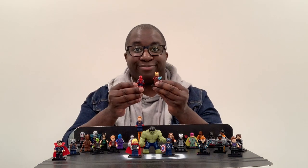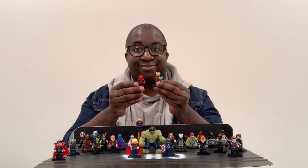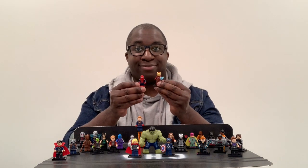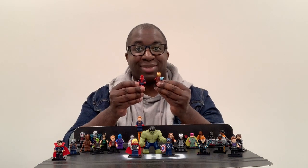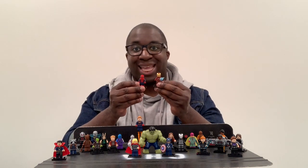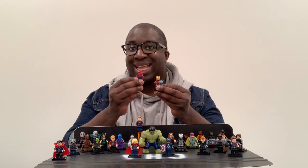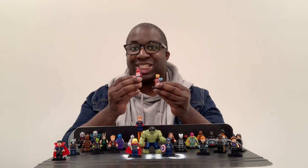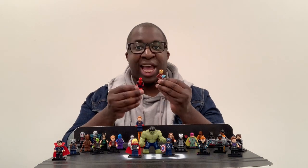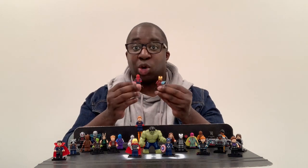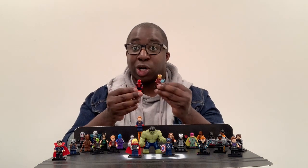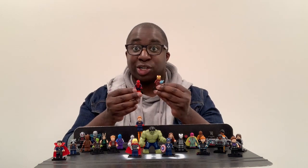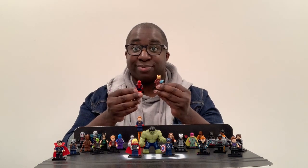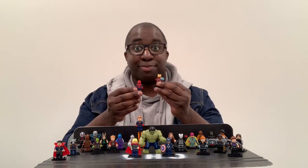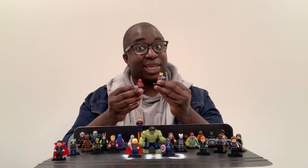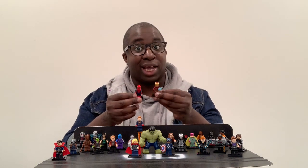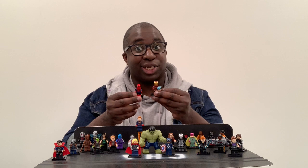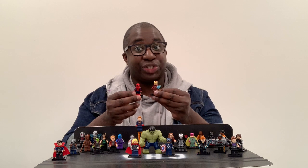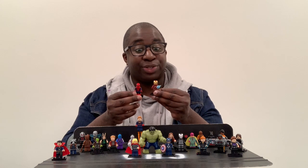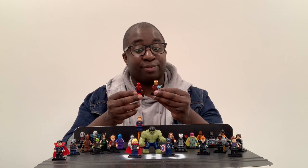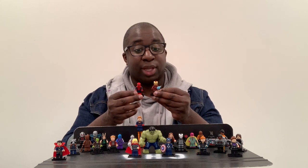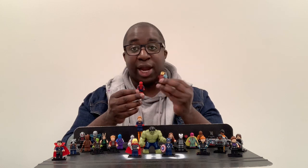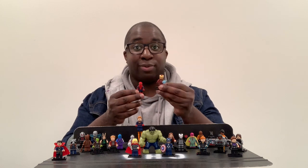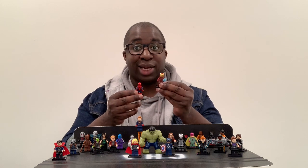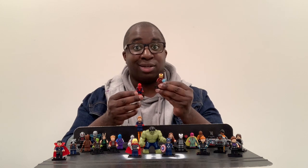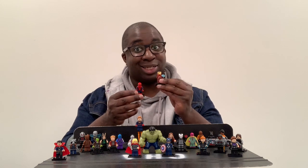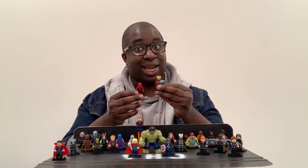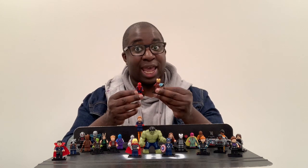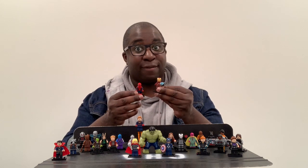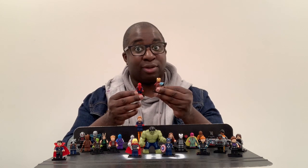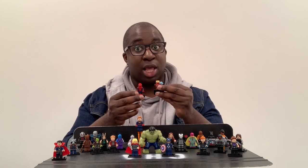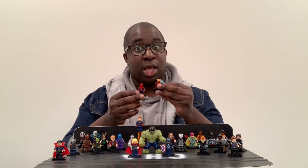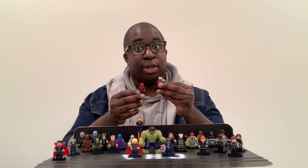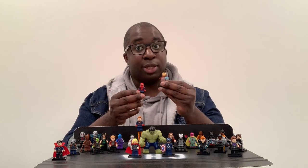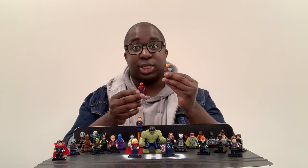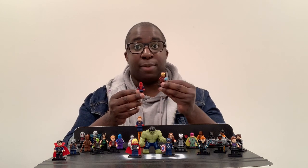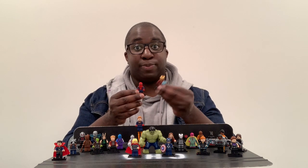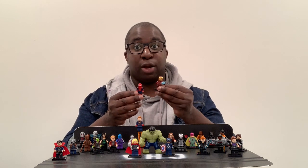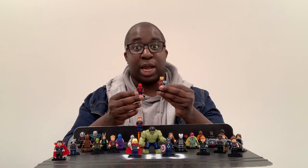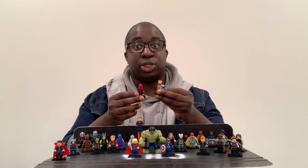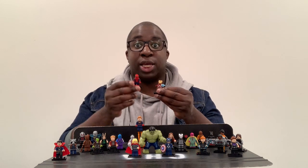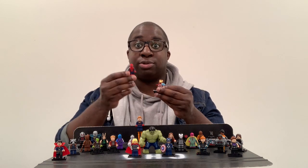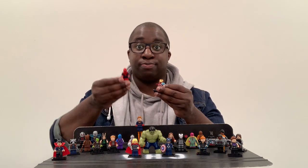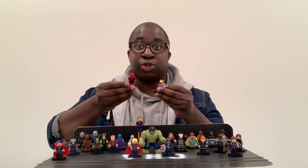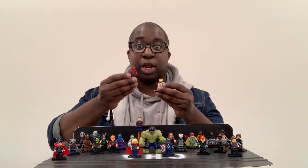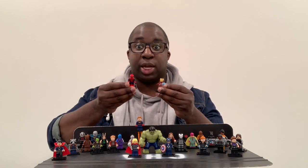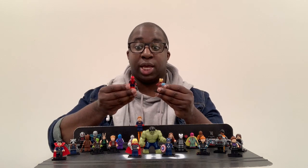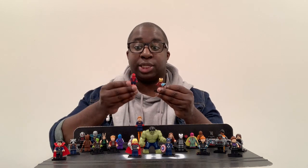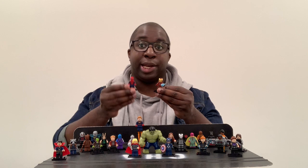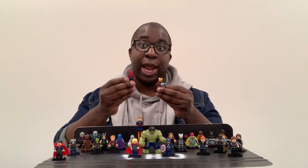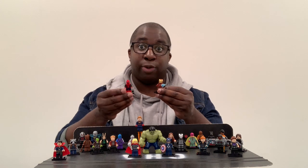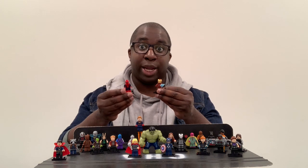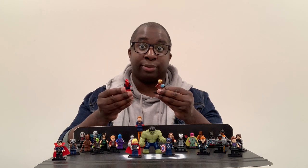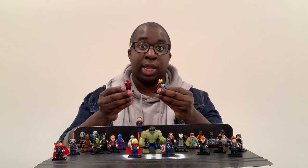Spider-Man? It's not going to work, because Iron Man does not have the same spider powers as Spider-Man